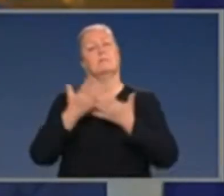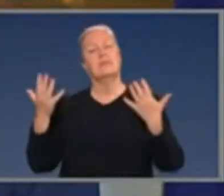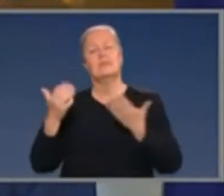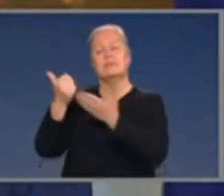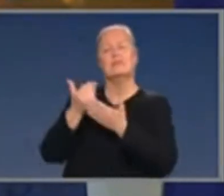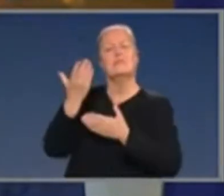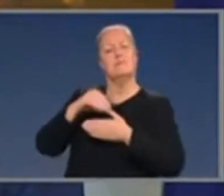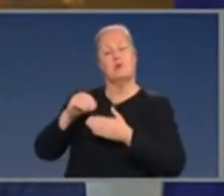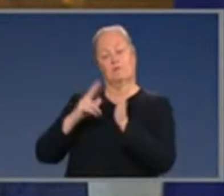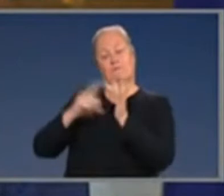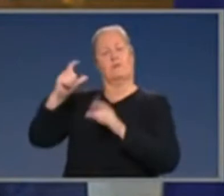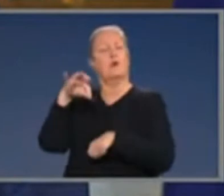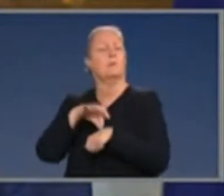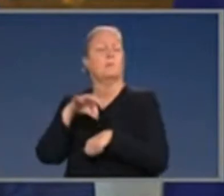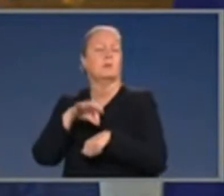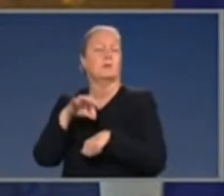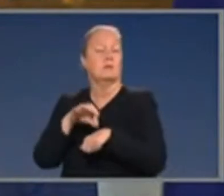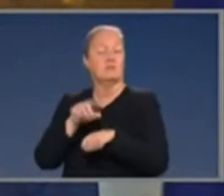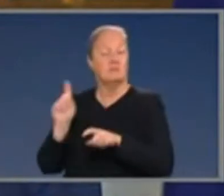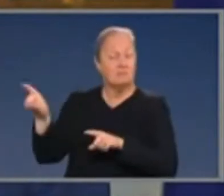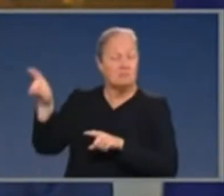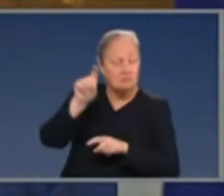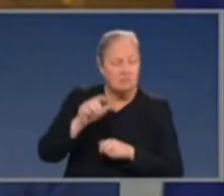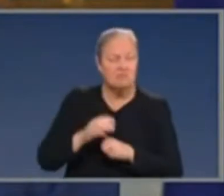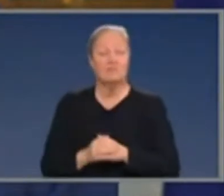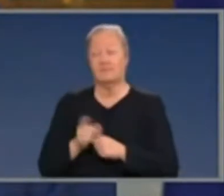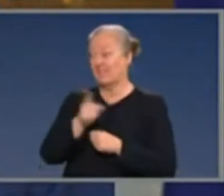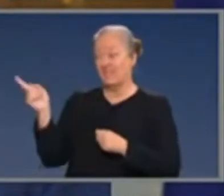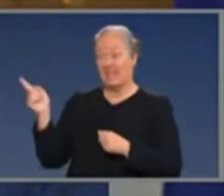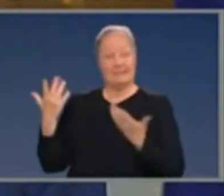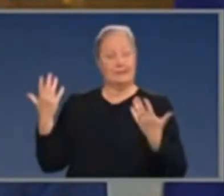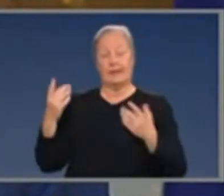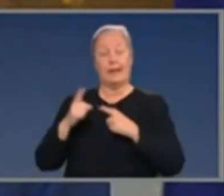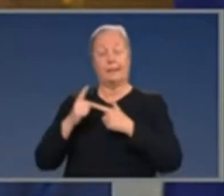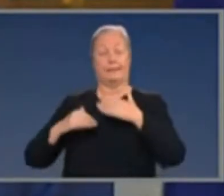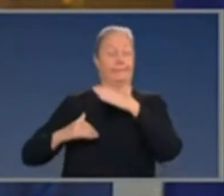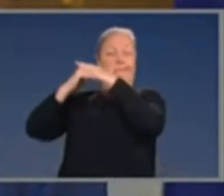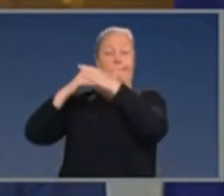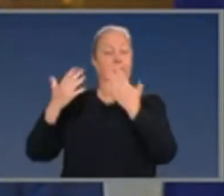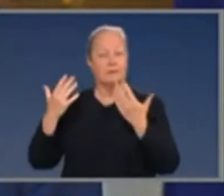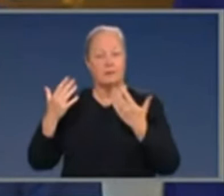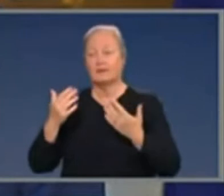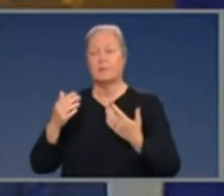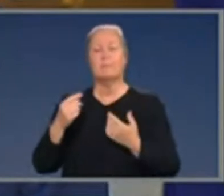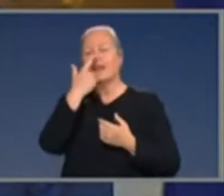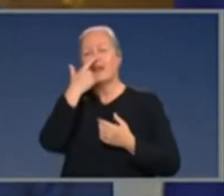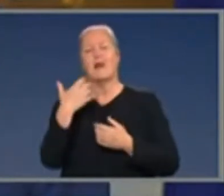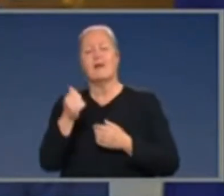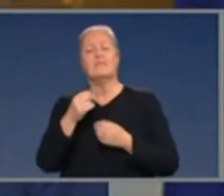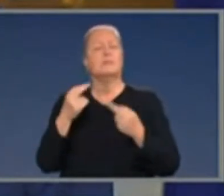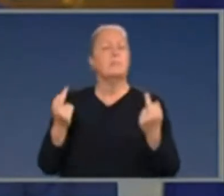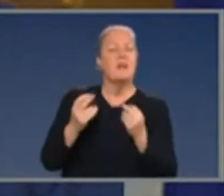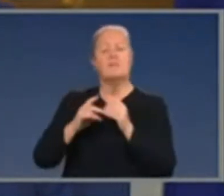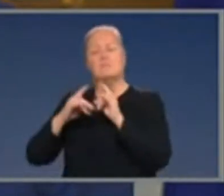public hospitals in Victoria, who also don't have any spare workforce, but they've closed beds and wards and